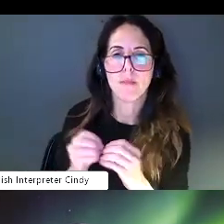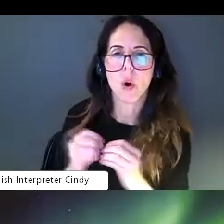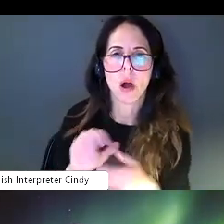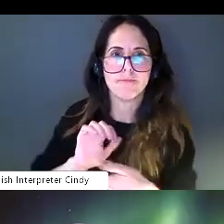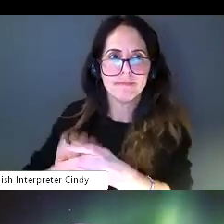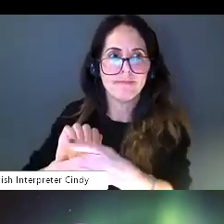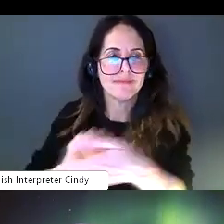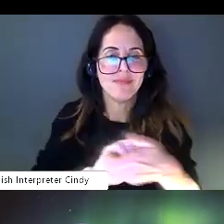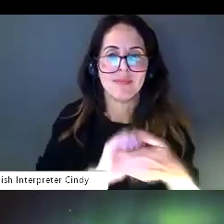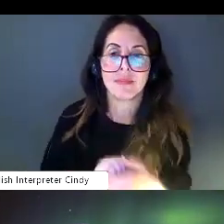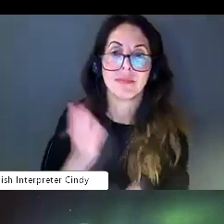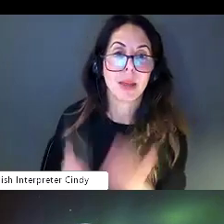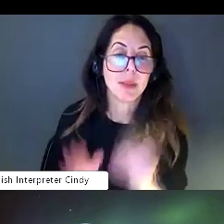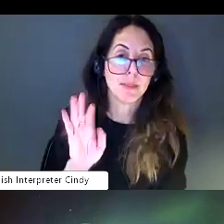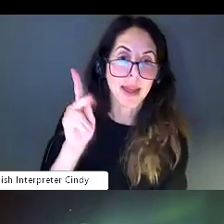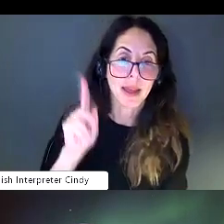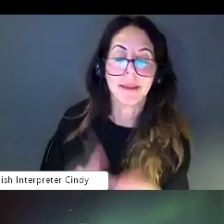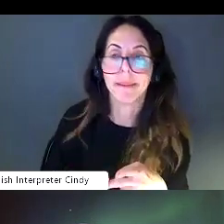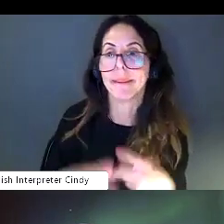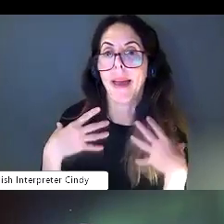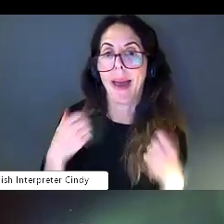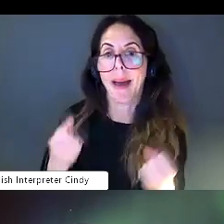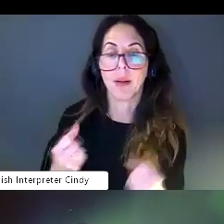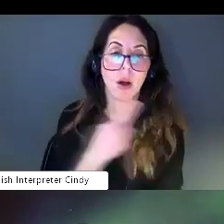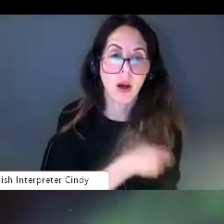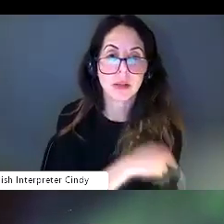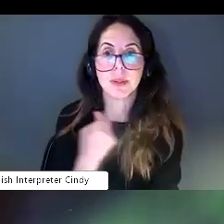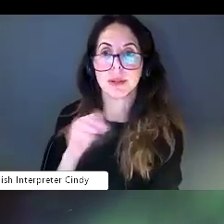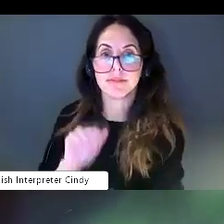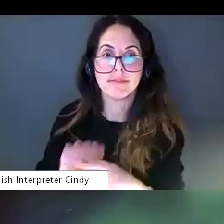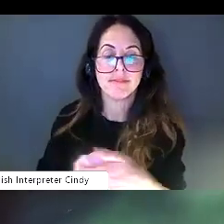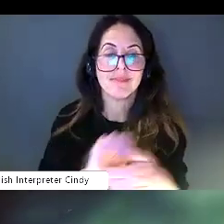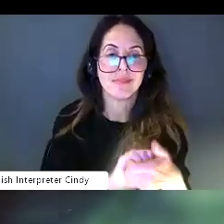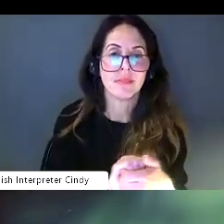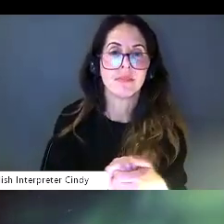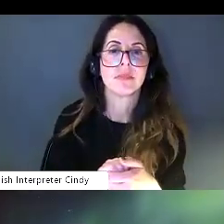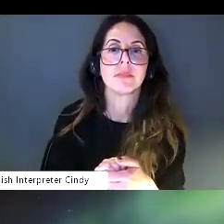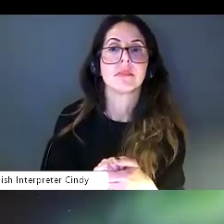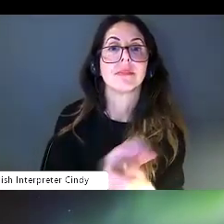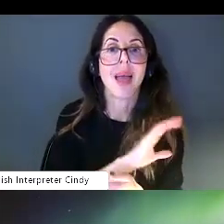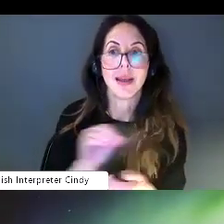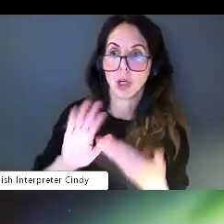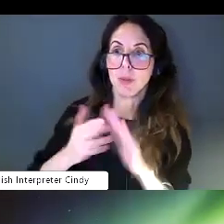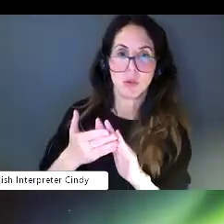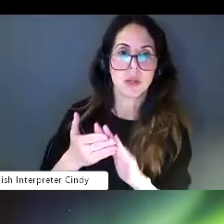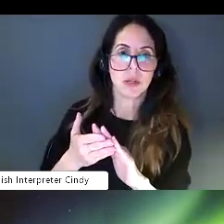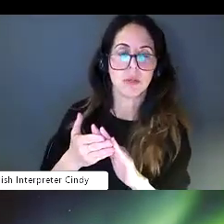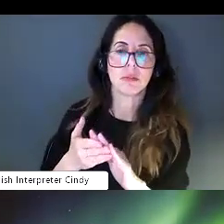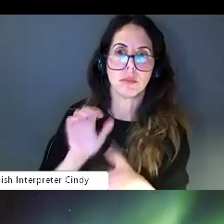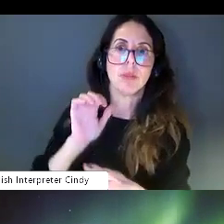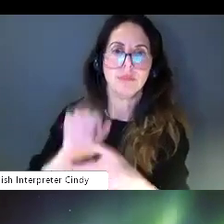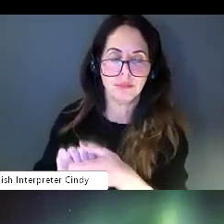collaborate with financial institutions, health institutions, and as well as community institutions in